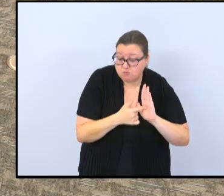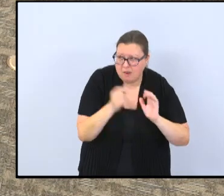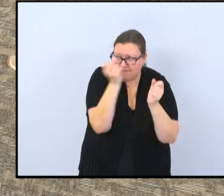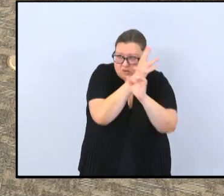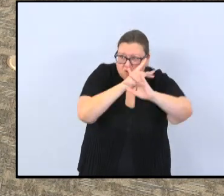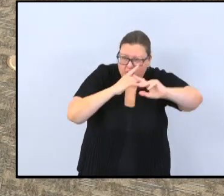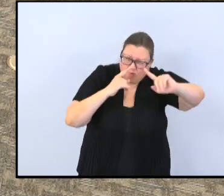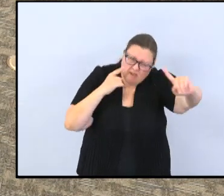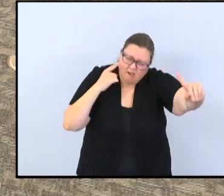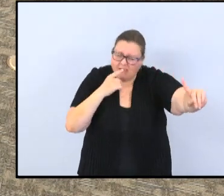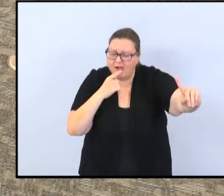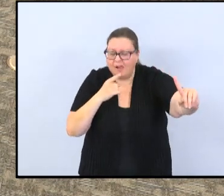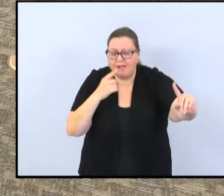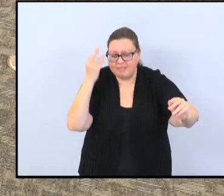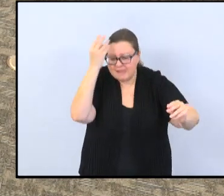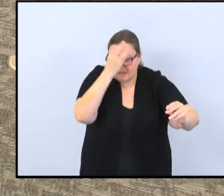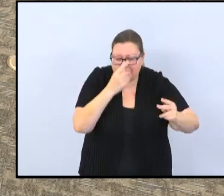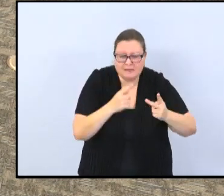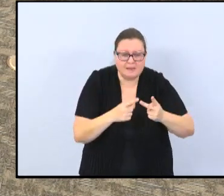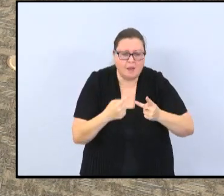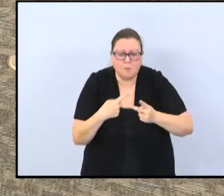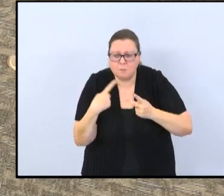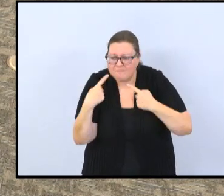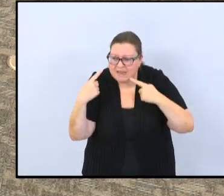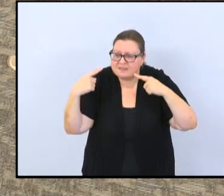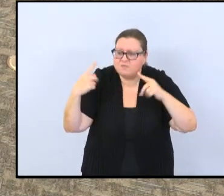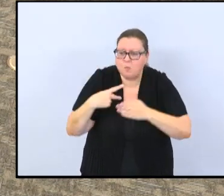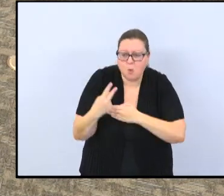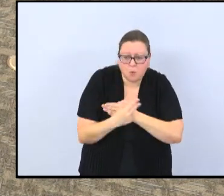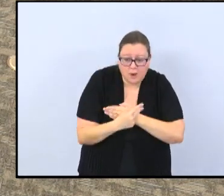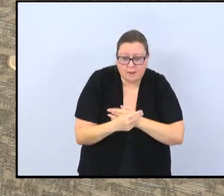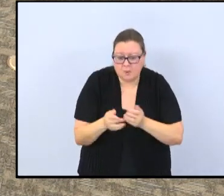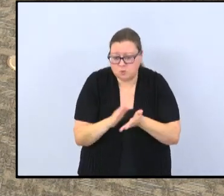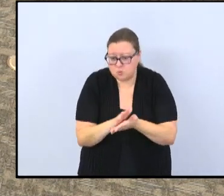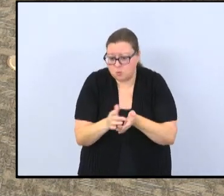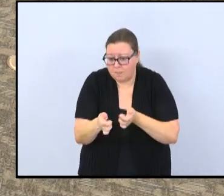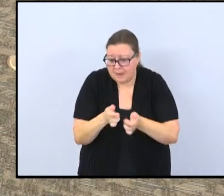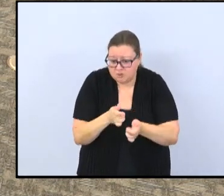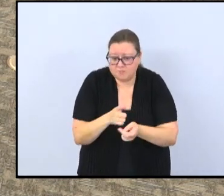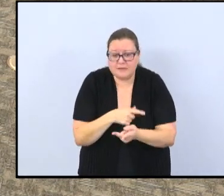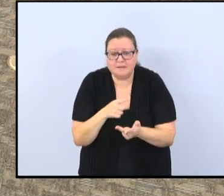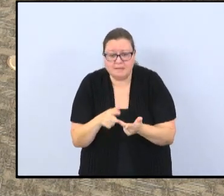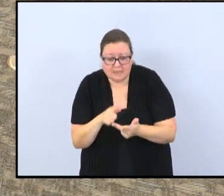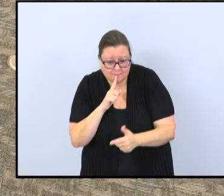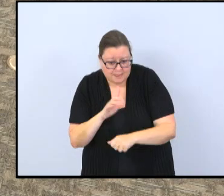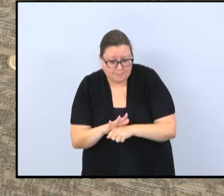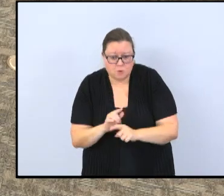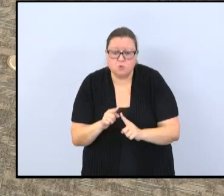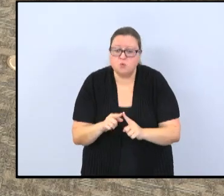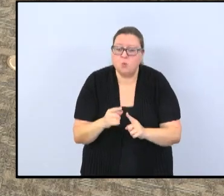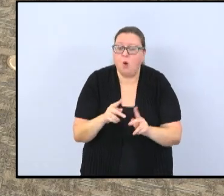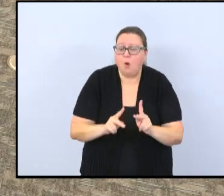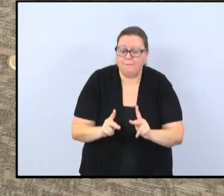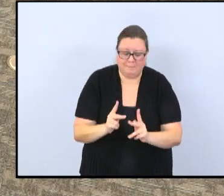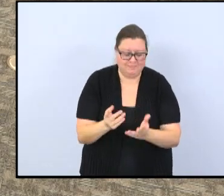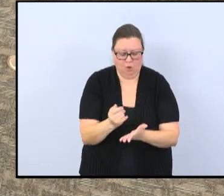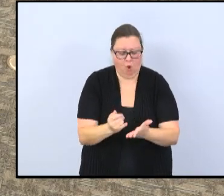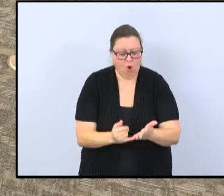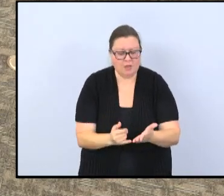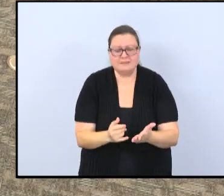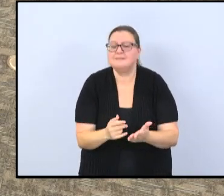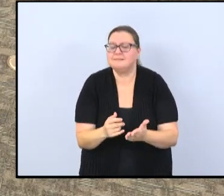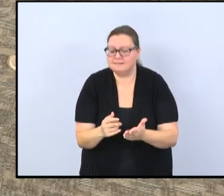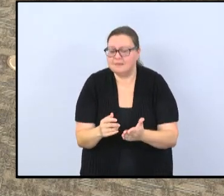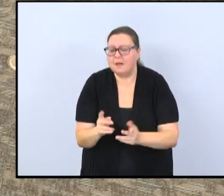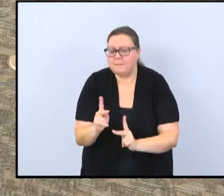visionary thinking, effective program and school management, and deep commitment to advancing the arts in public education. Mr. Carpenter was selected